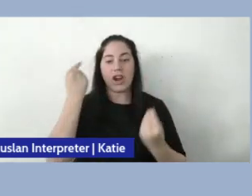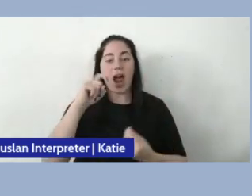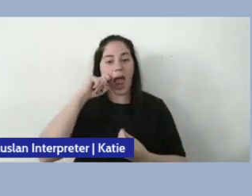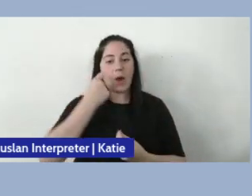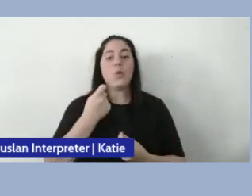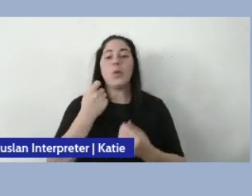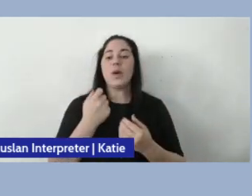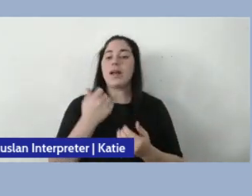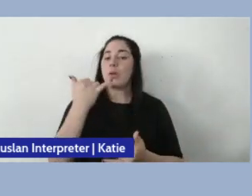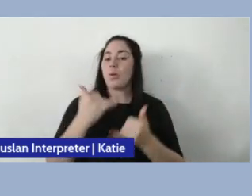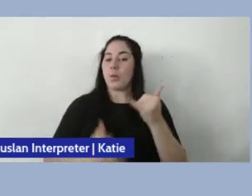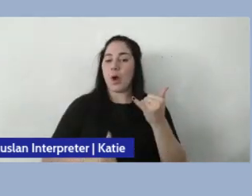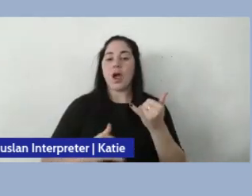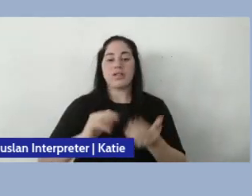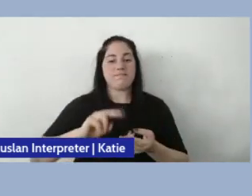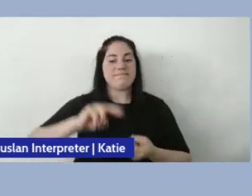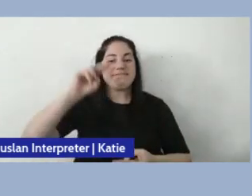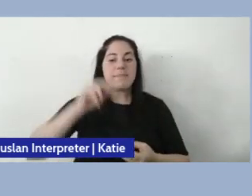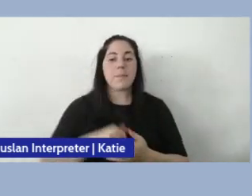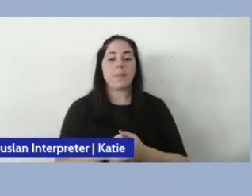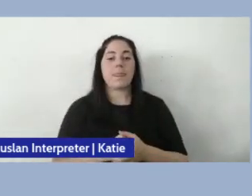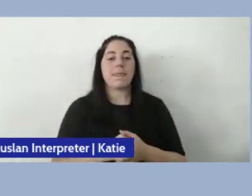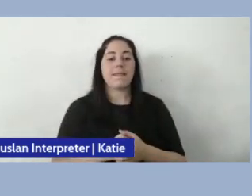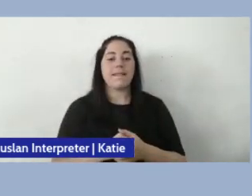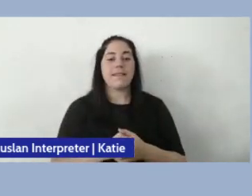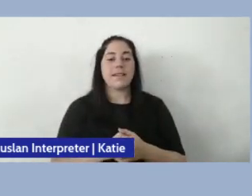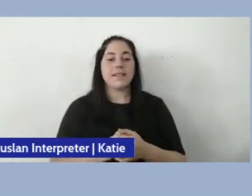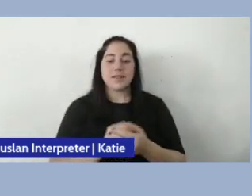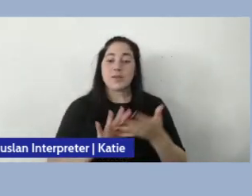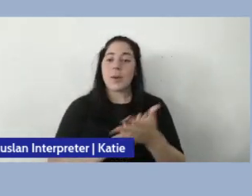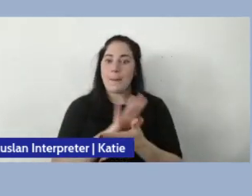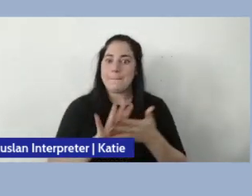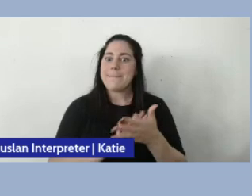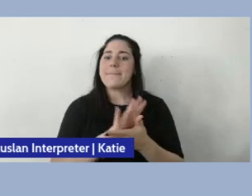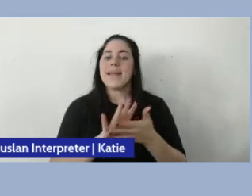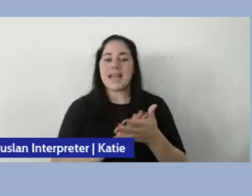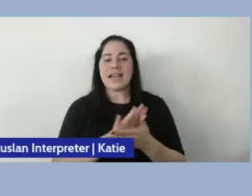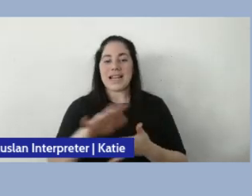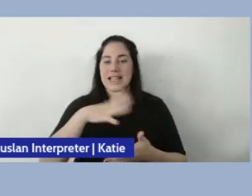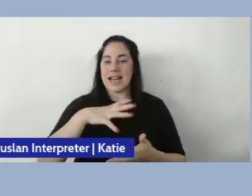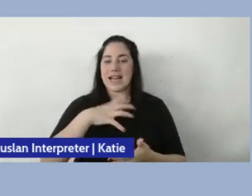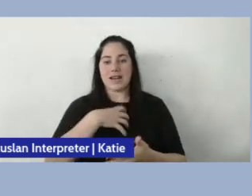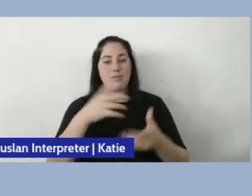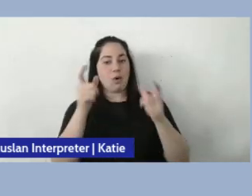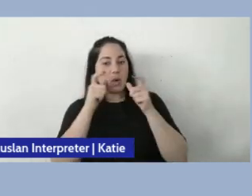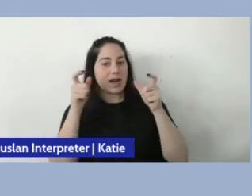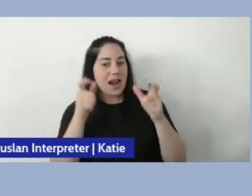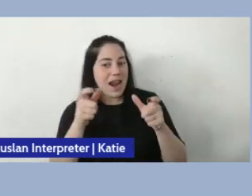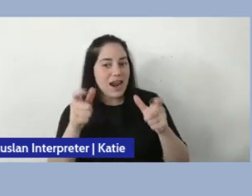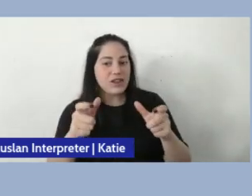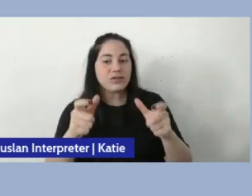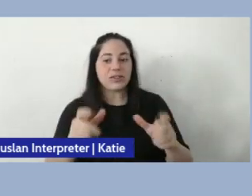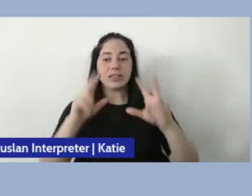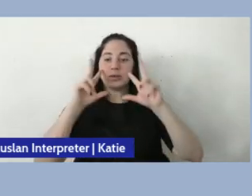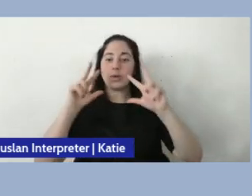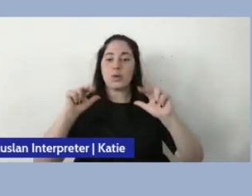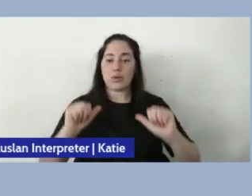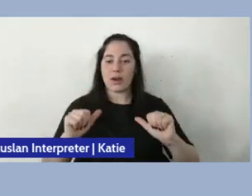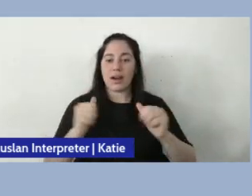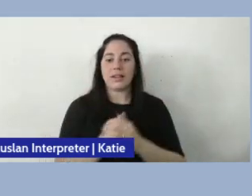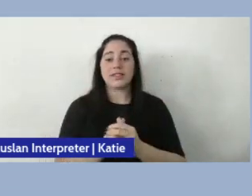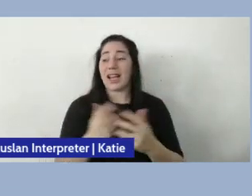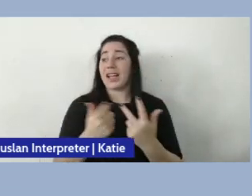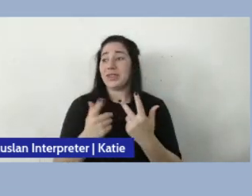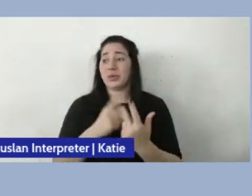is growing demand for assessment and care of people living with dementia, including people from non-English speaking backgrounds.